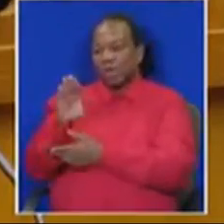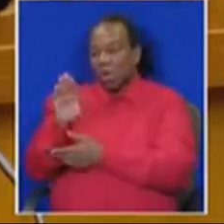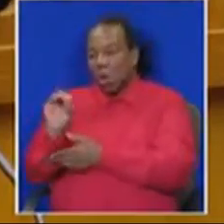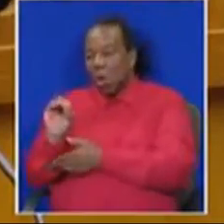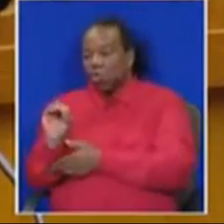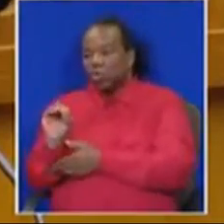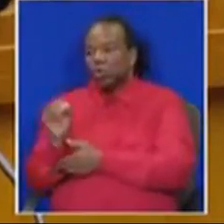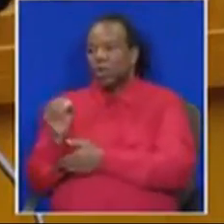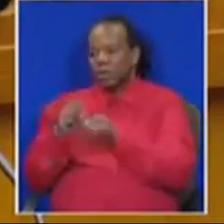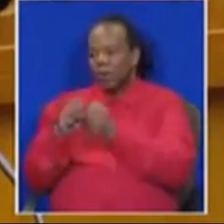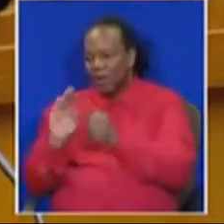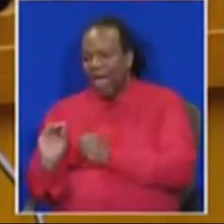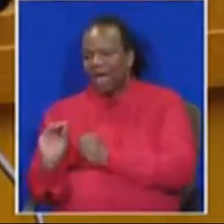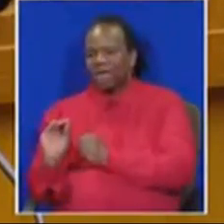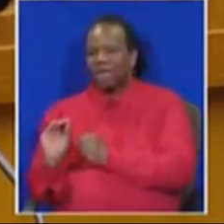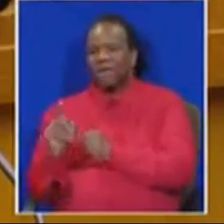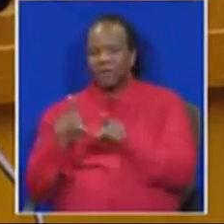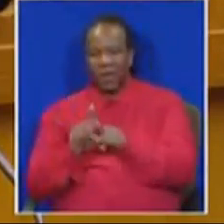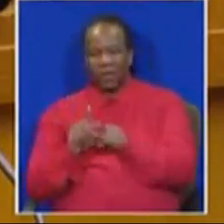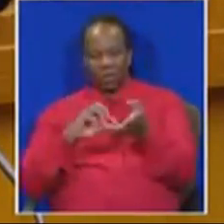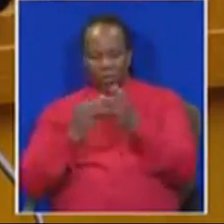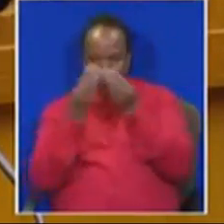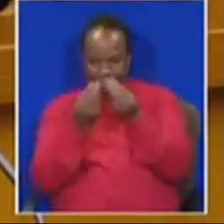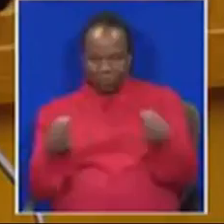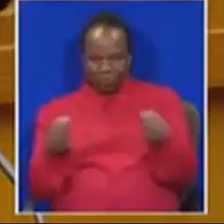face. Building